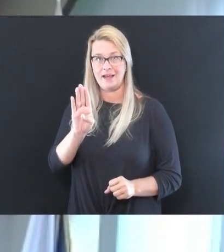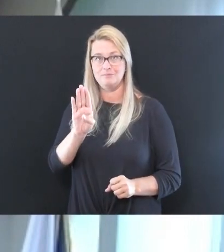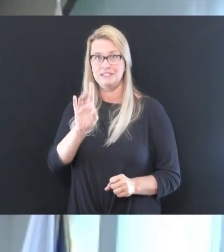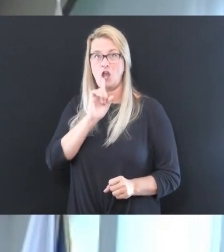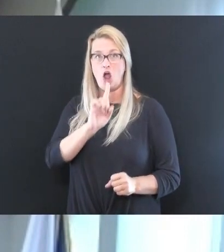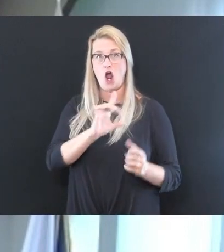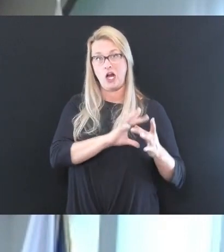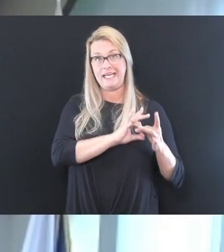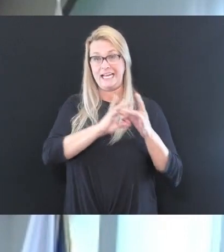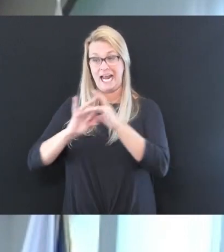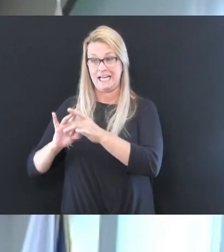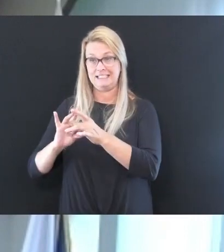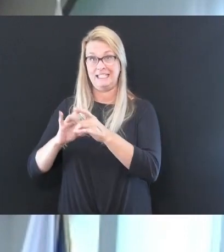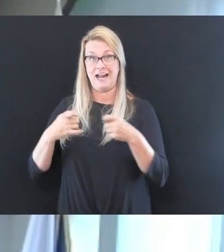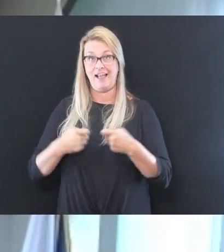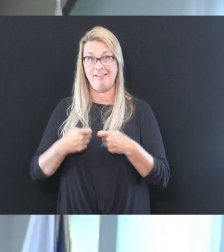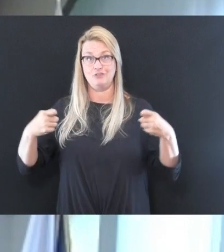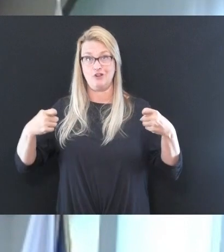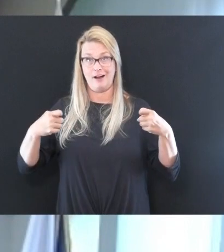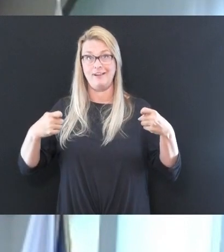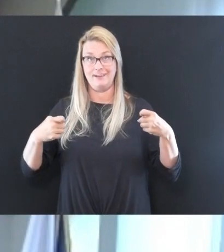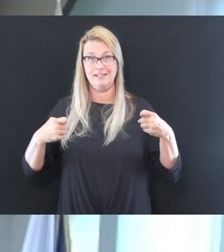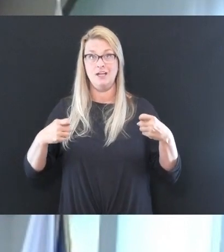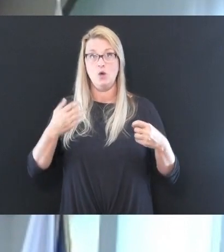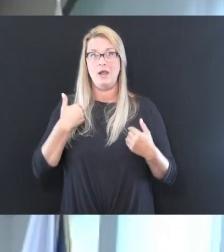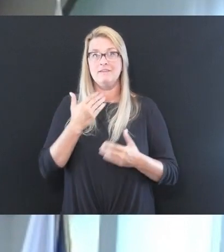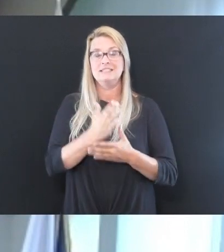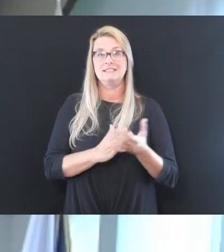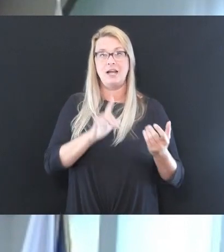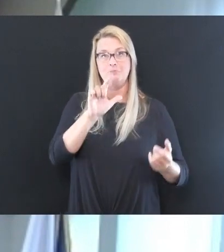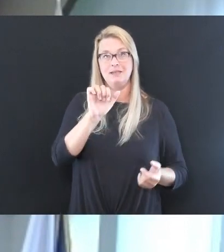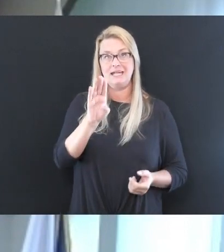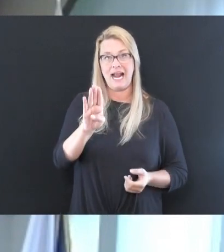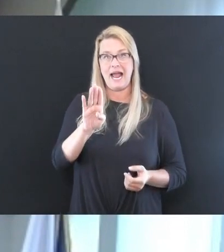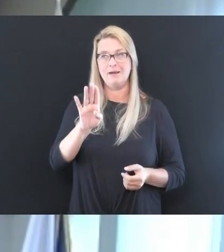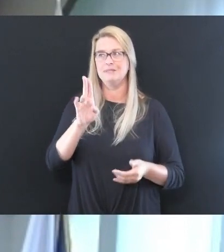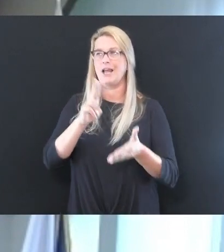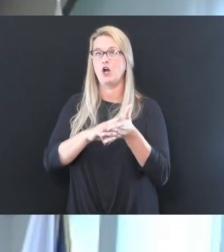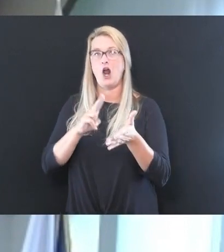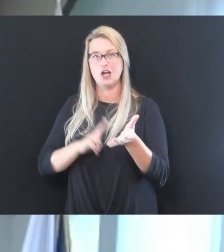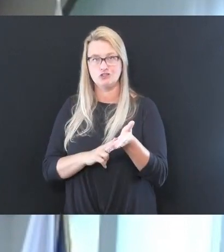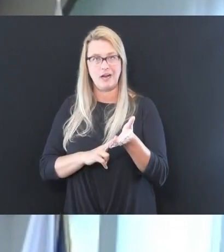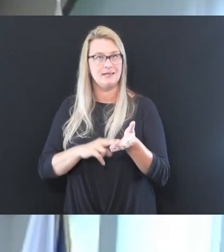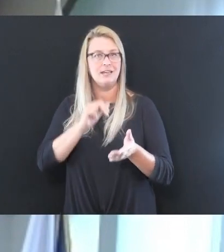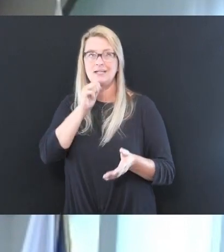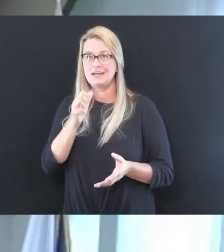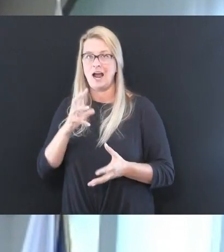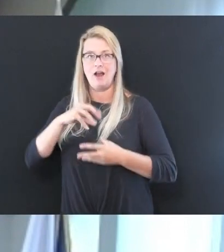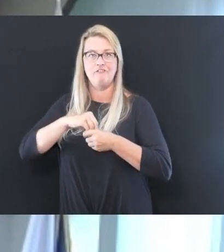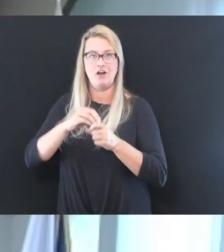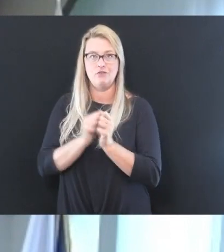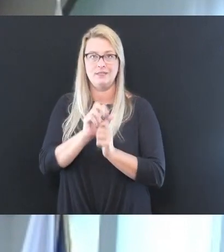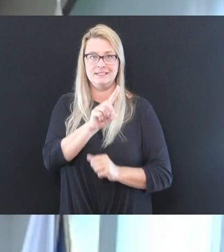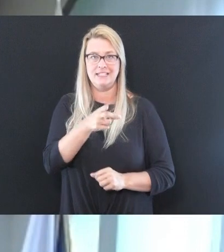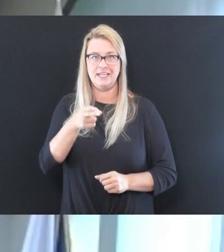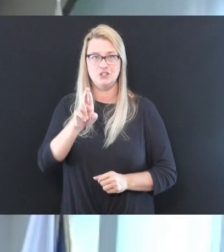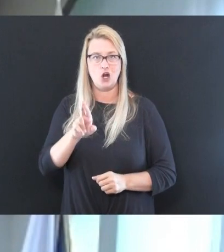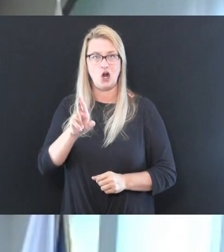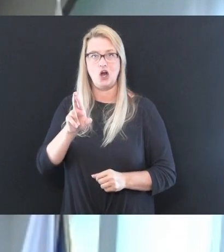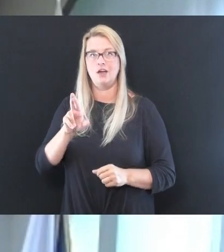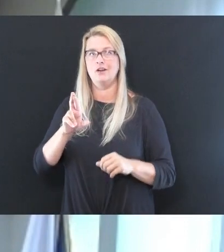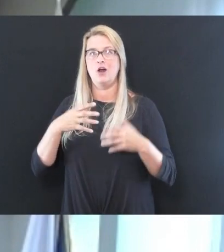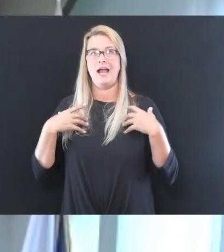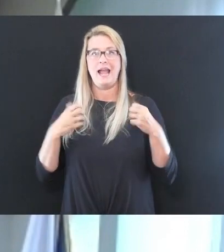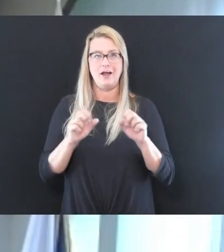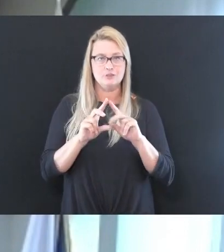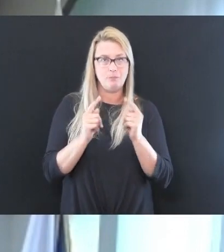connected electronically. We have labs who come on board through contracts, not with DHHR, but with local health departments or